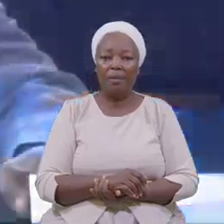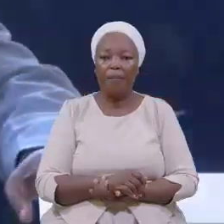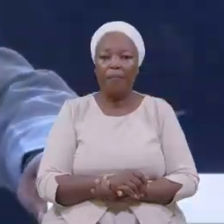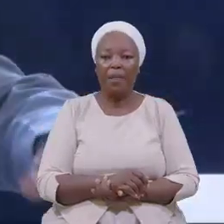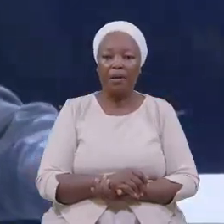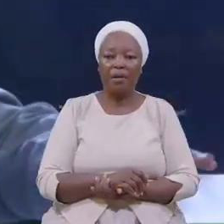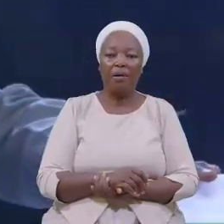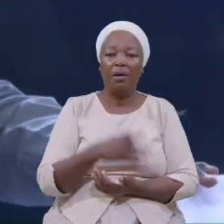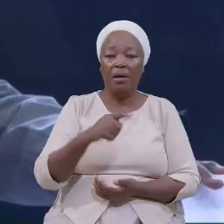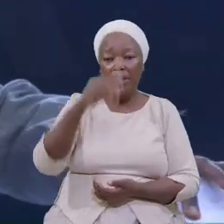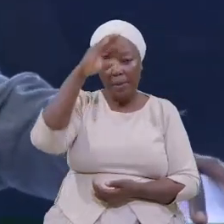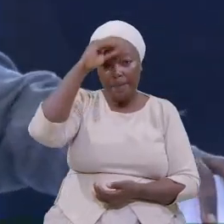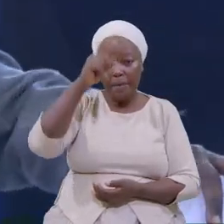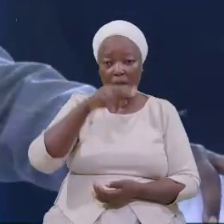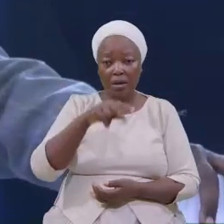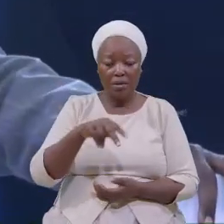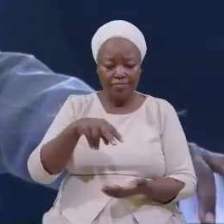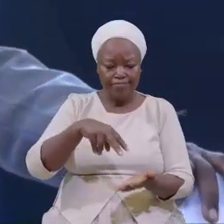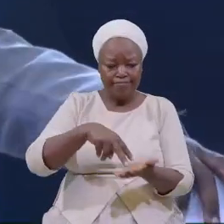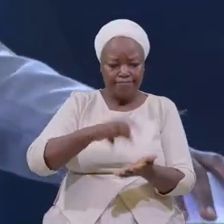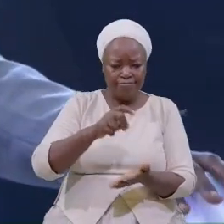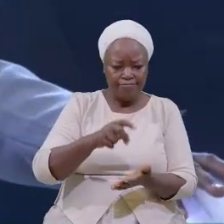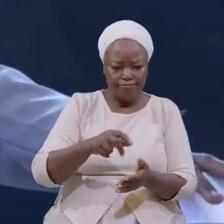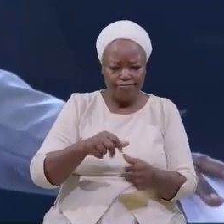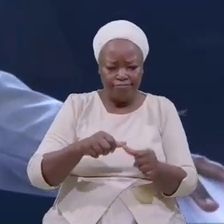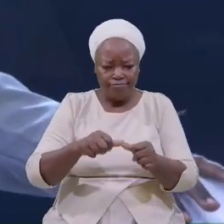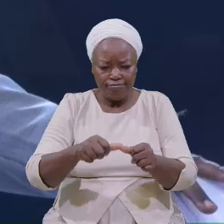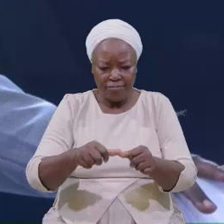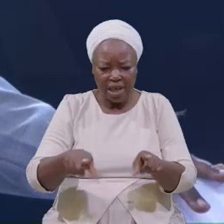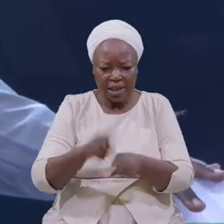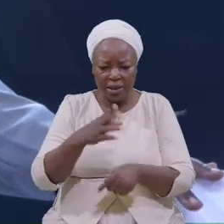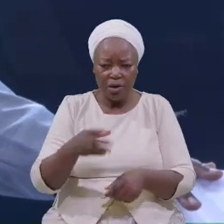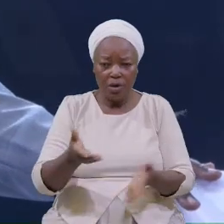The man leaned forward as if he was going to stand up.